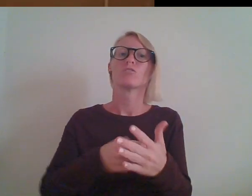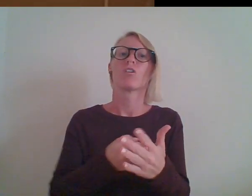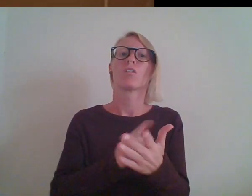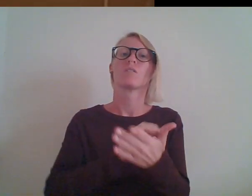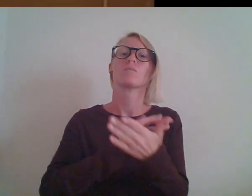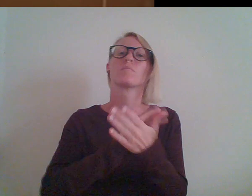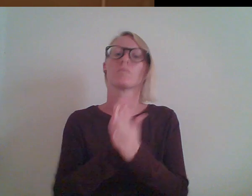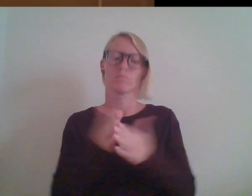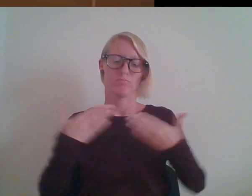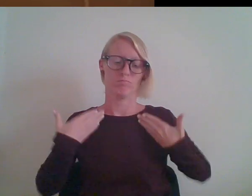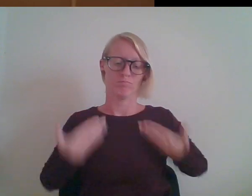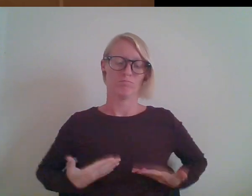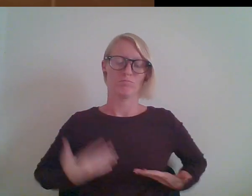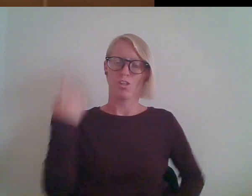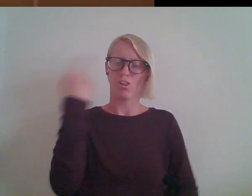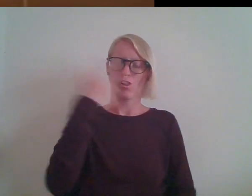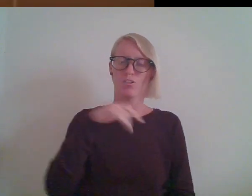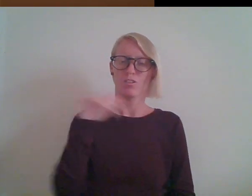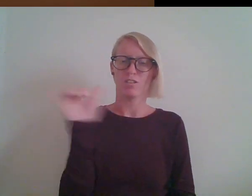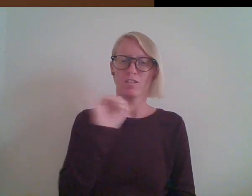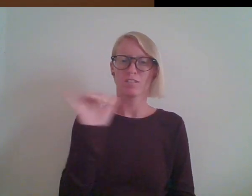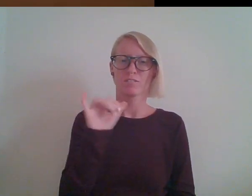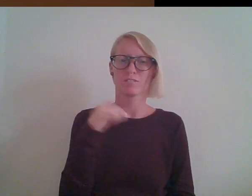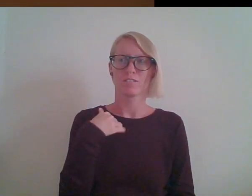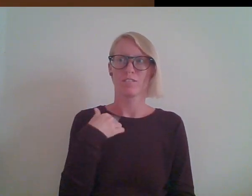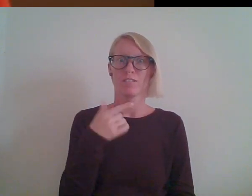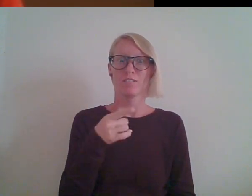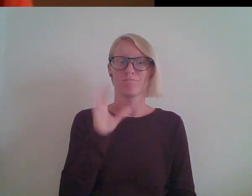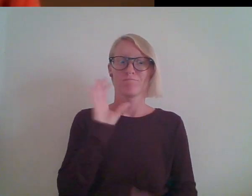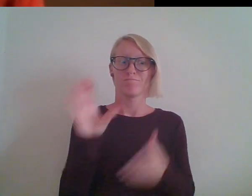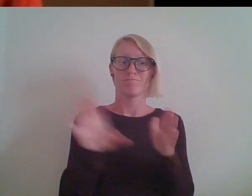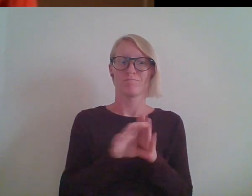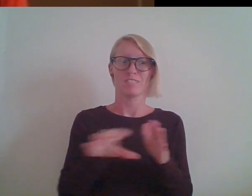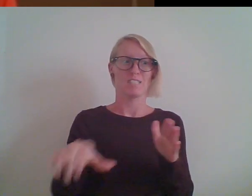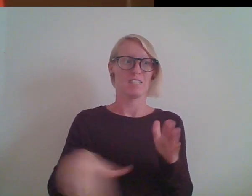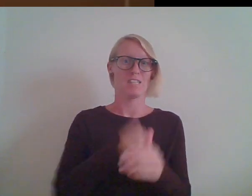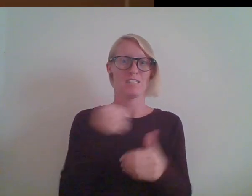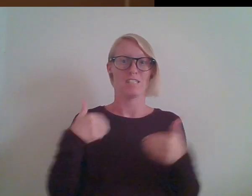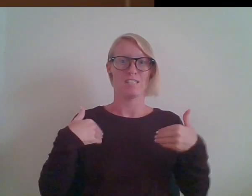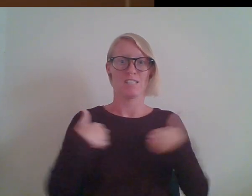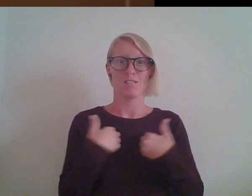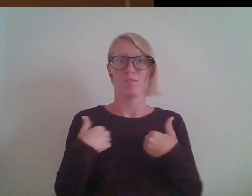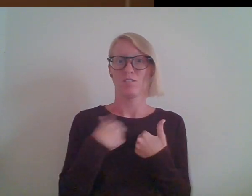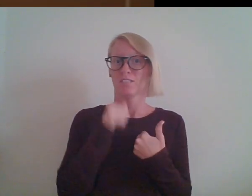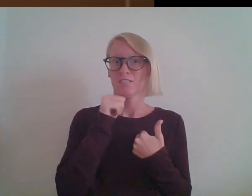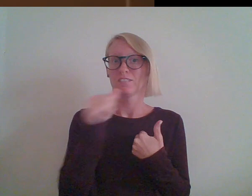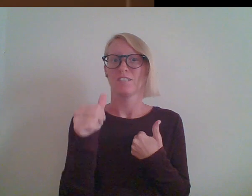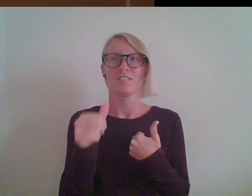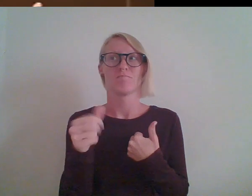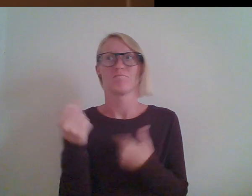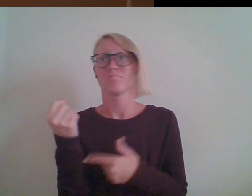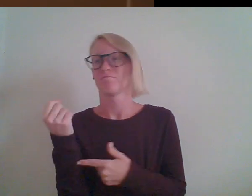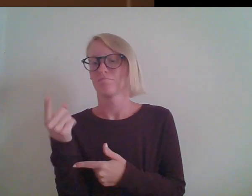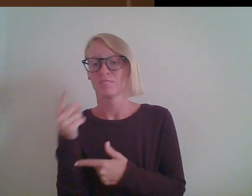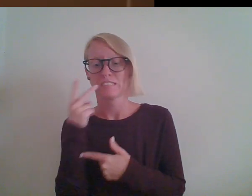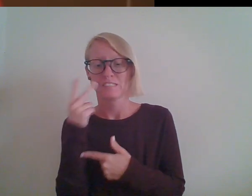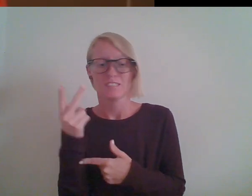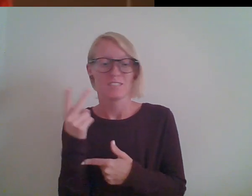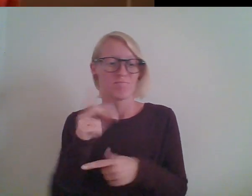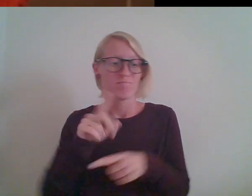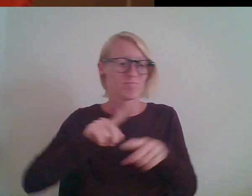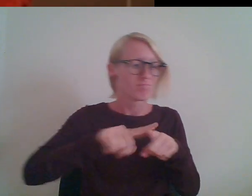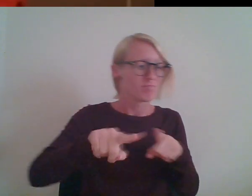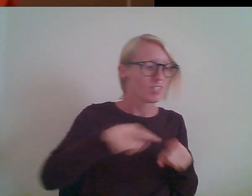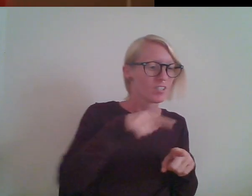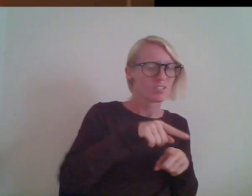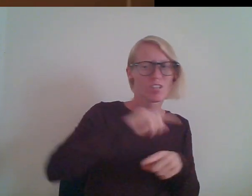being. By the way, take an embryo of any mammal. You probably couldn't tell one from the other. Human, pig, doesn't matter. They all look